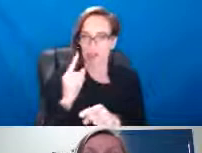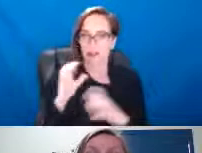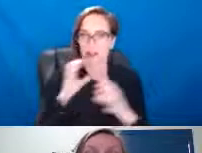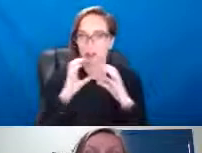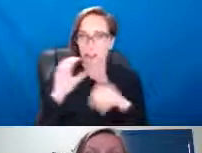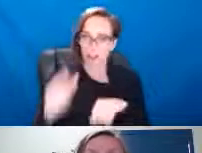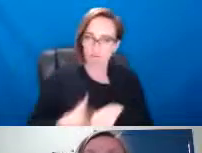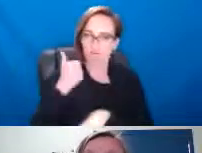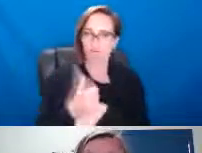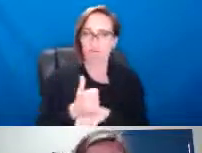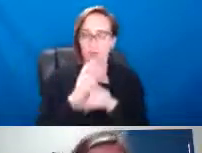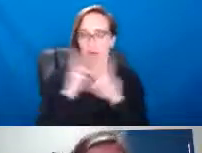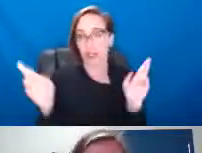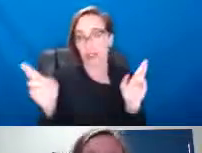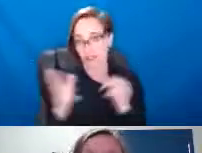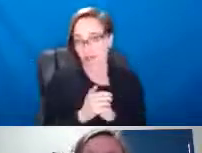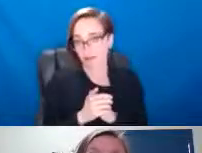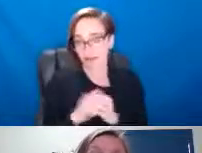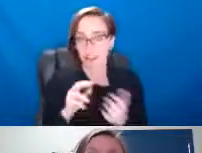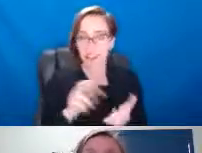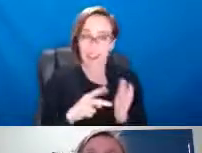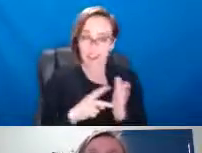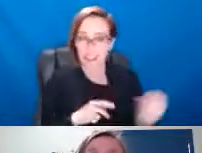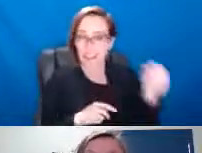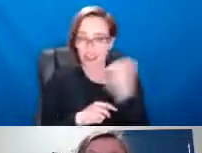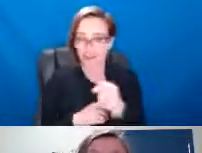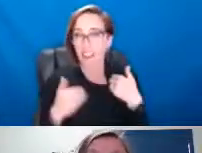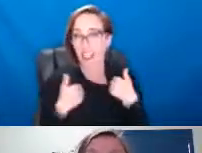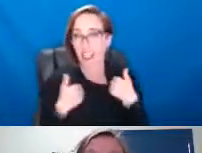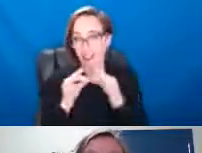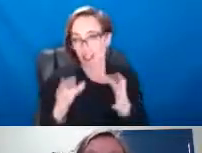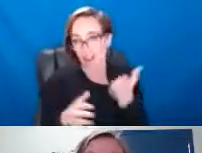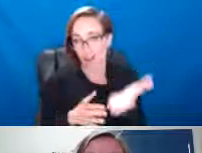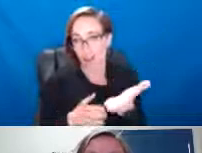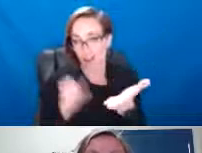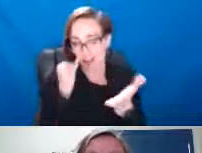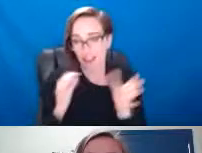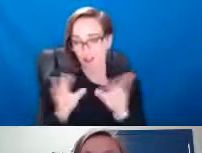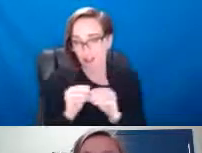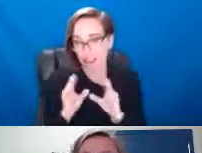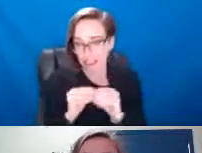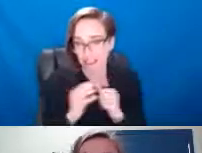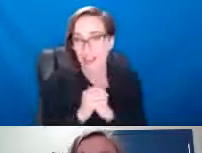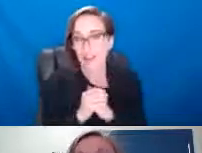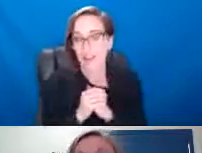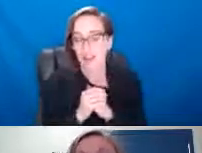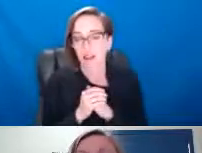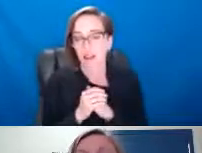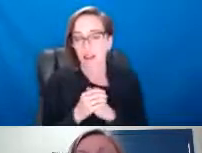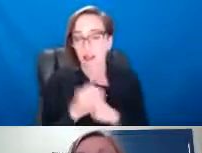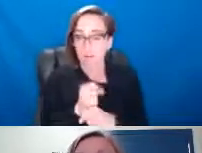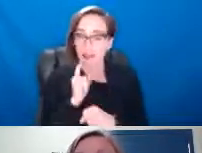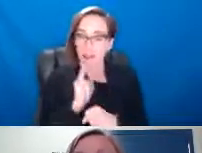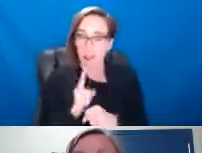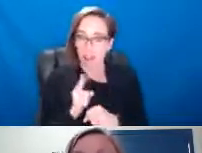that means that you have an interpreter when you have a meeting, and make sure that you're able